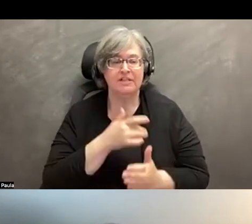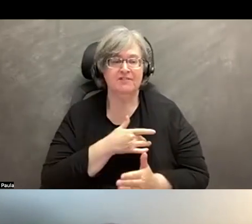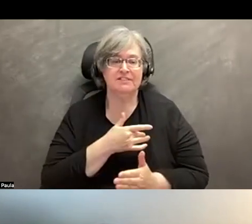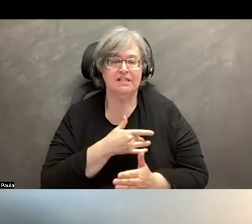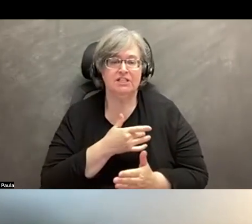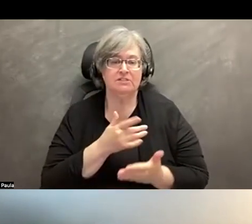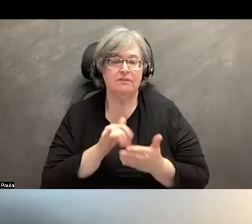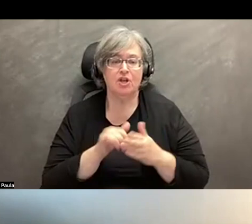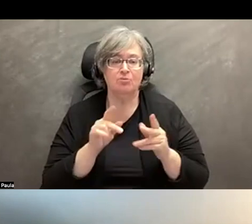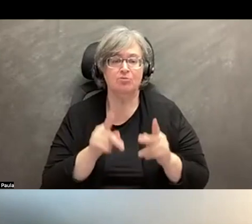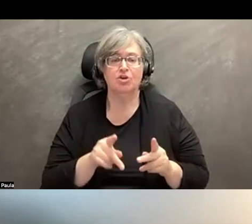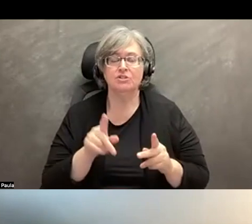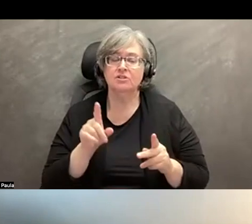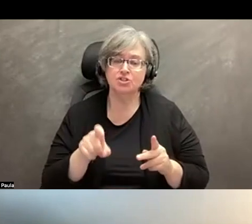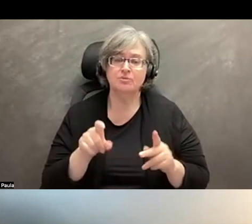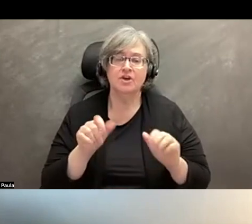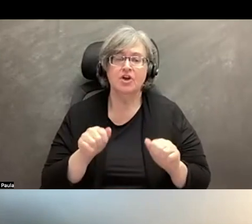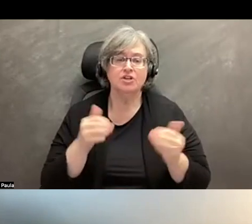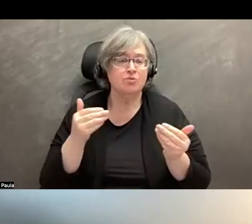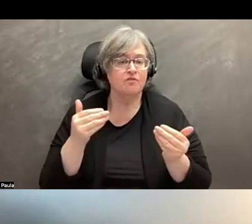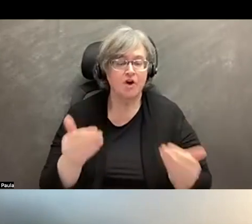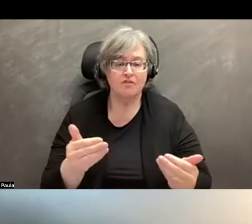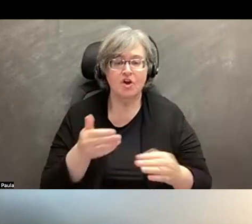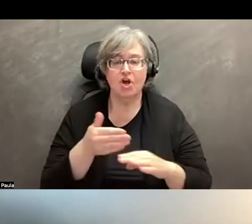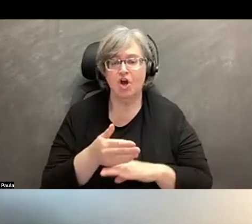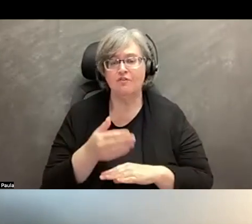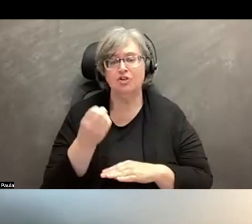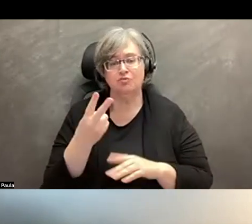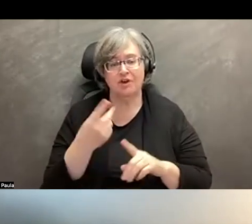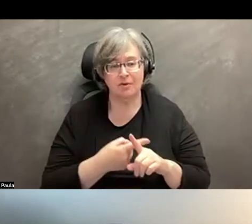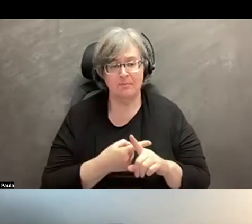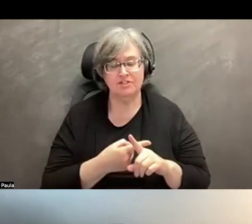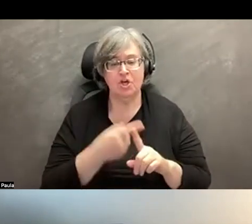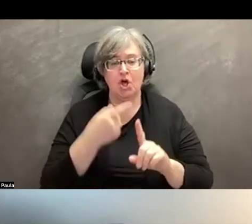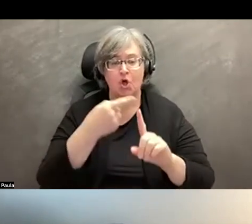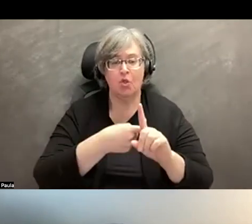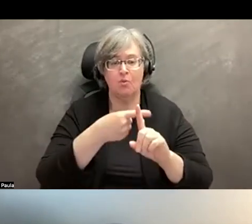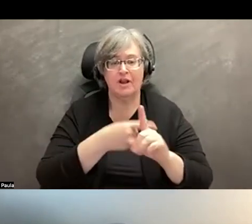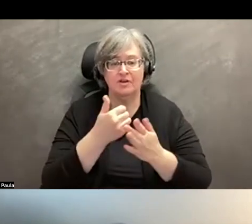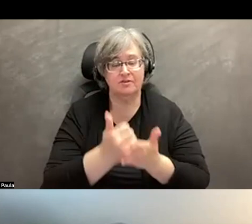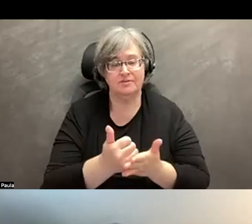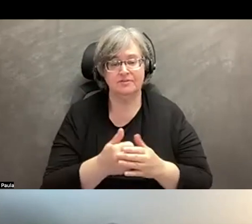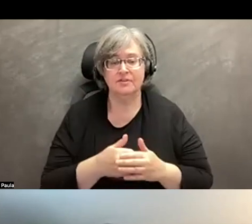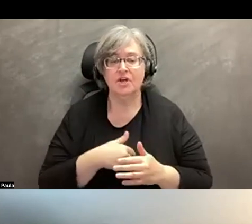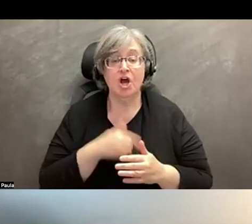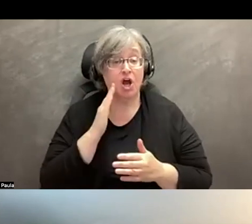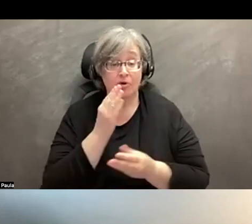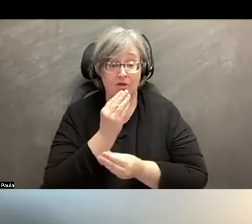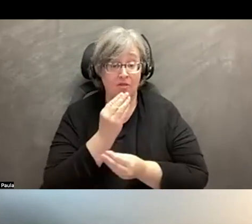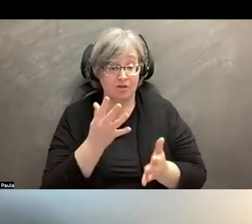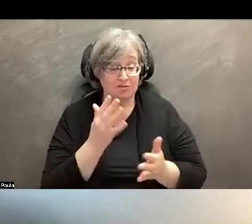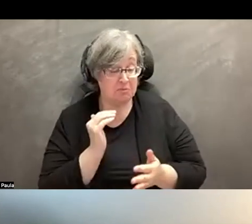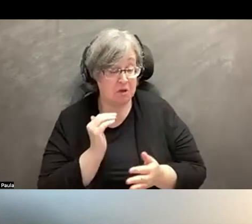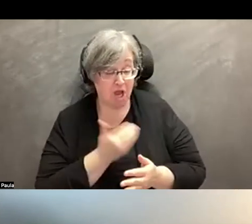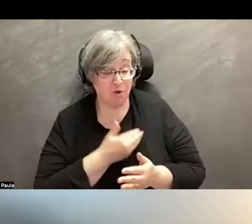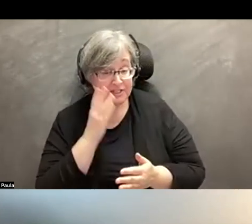a person should be able to move forward after 12 months of rental help. And I will just share with you our